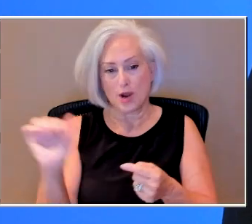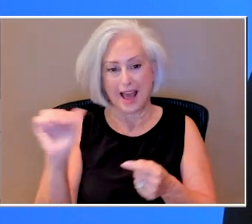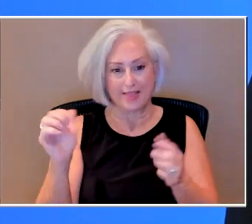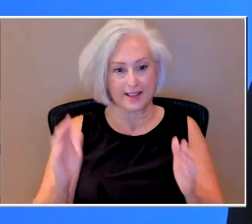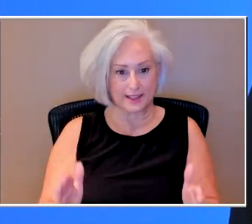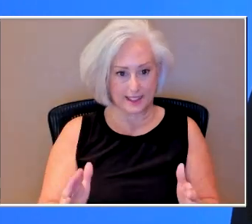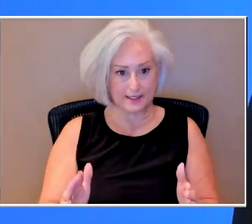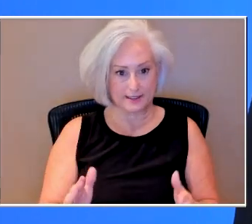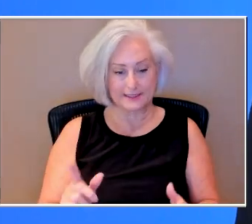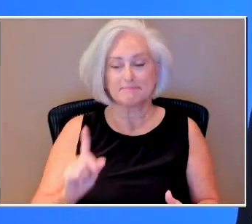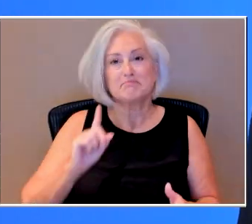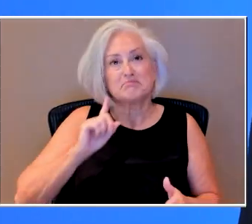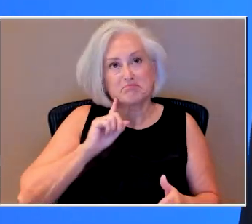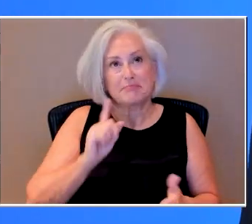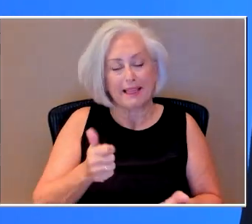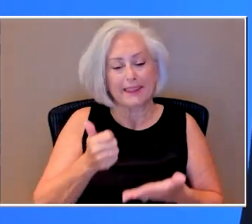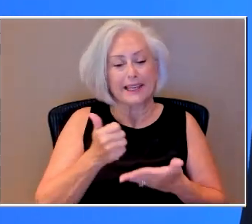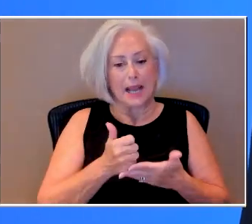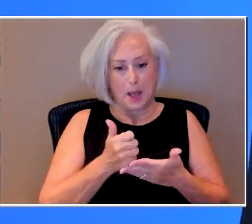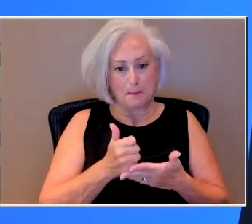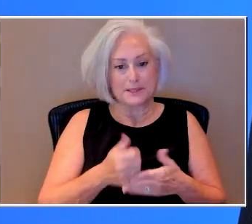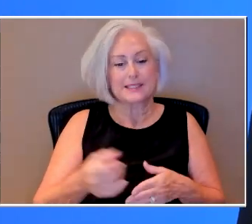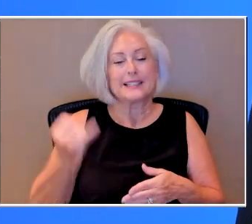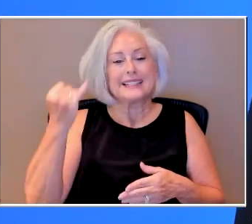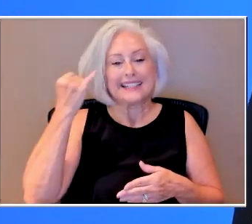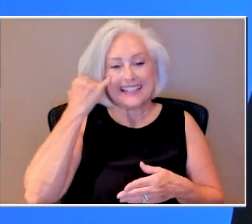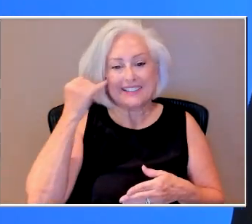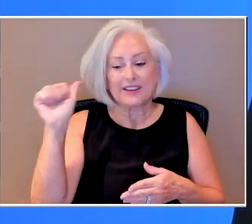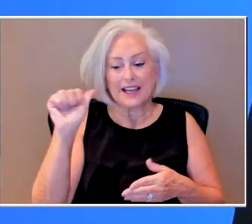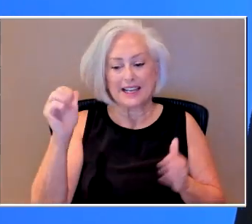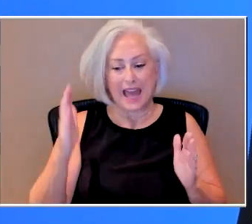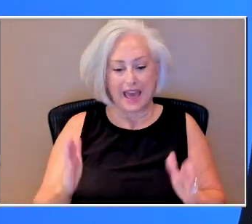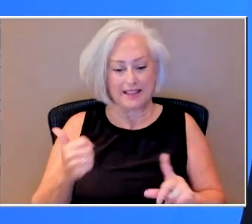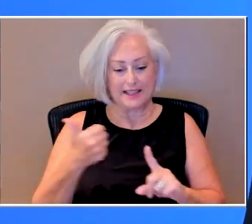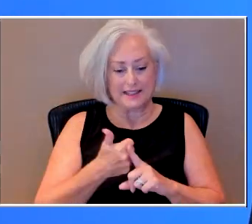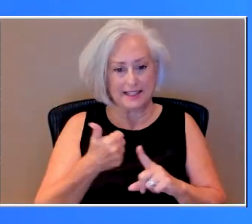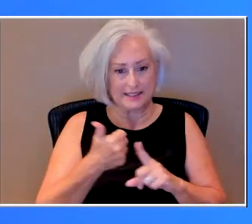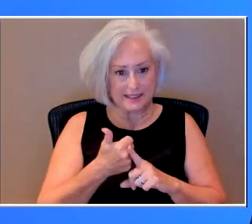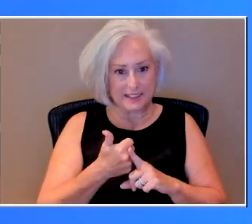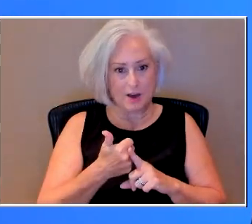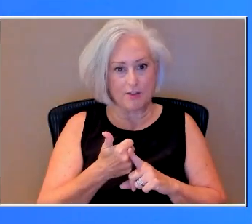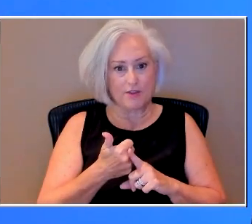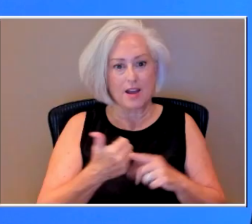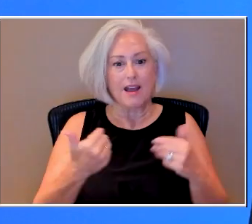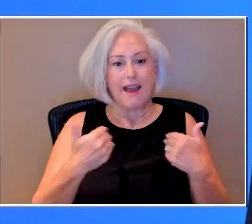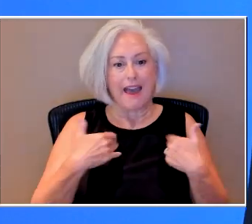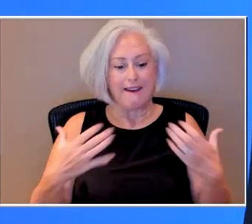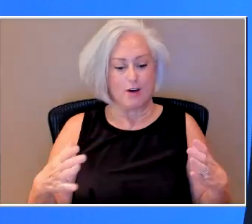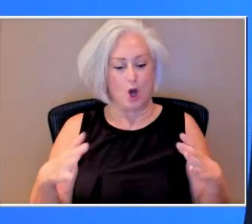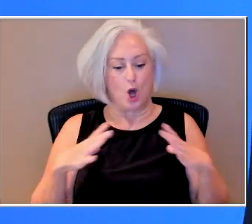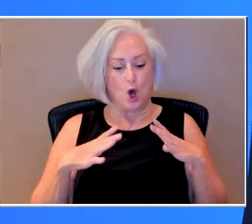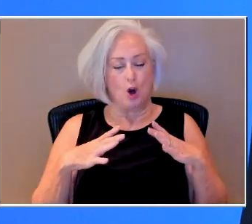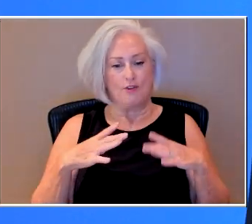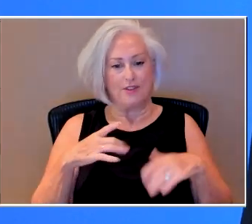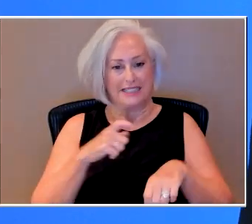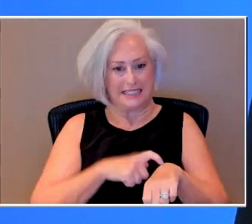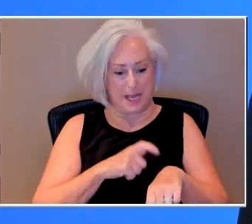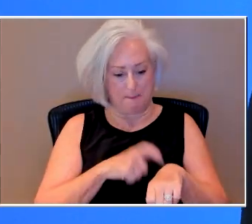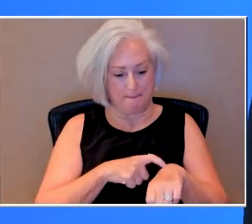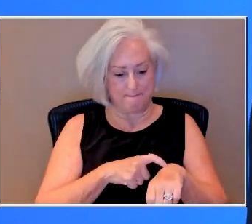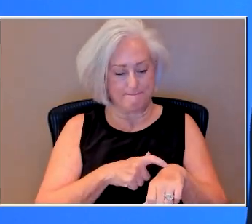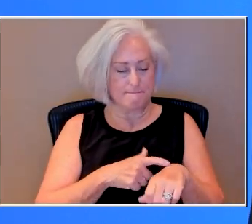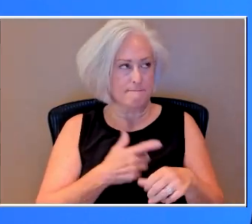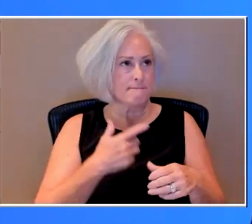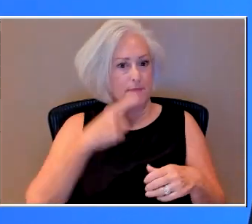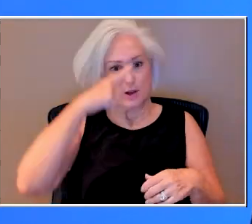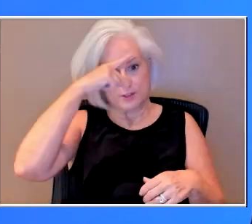helps. As long as an athlete has an off season somewhere, whether it's summer, fall, winter,